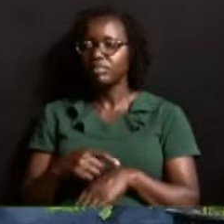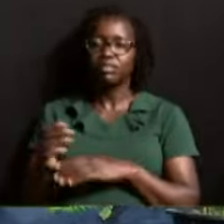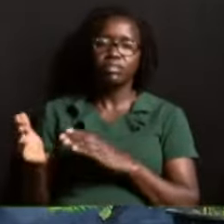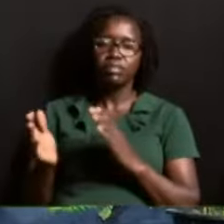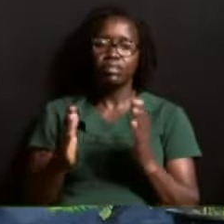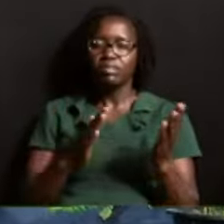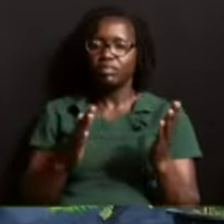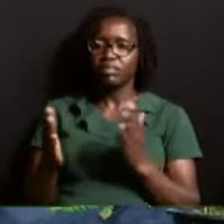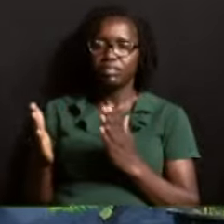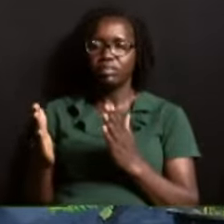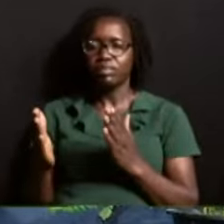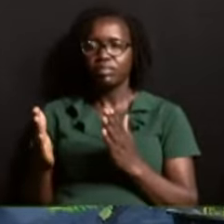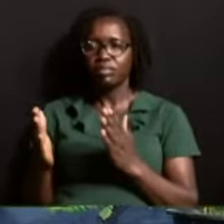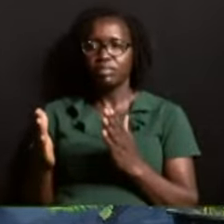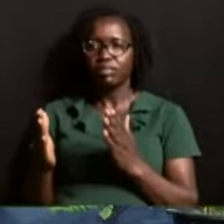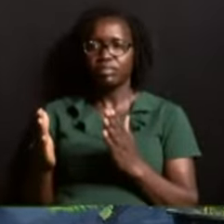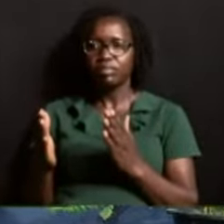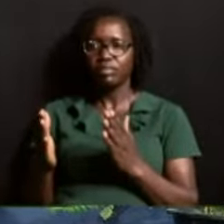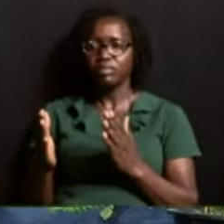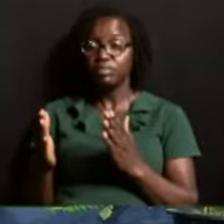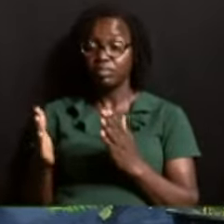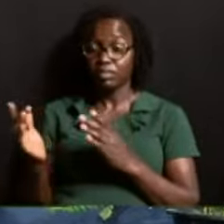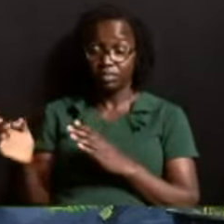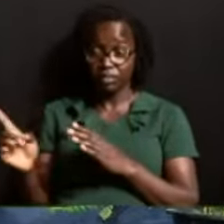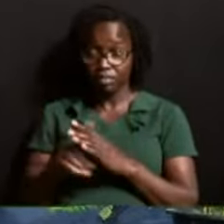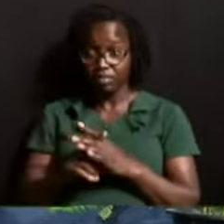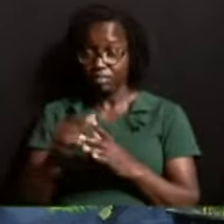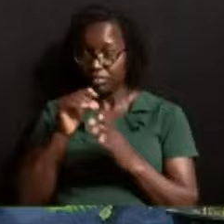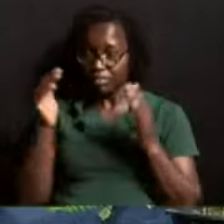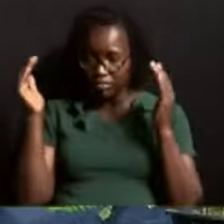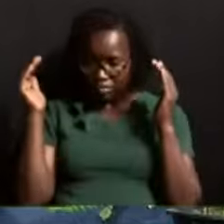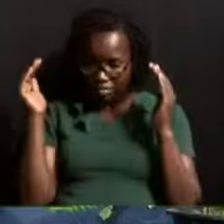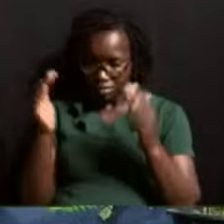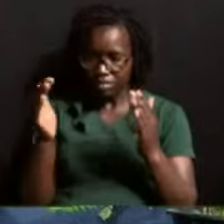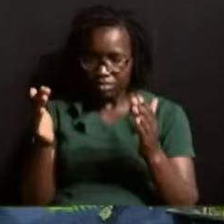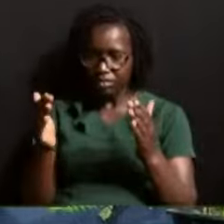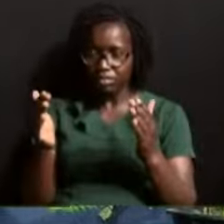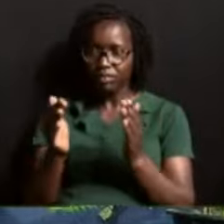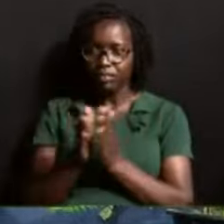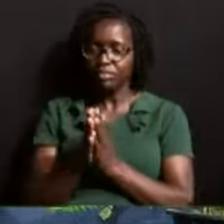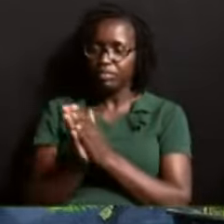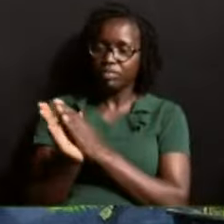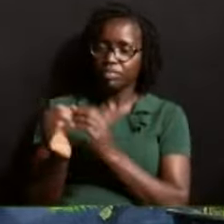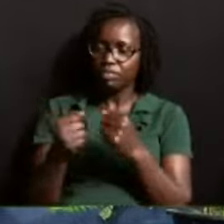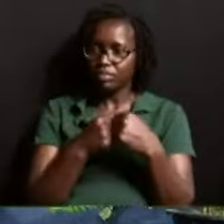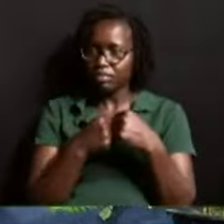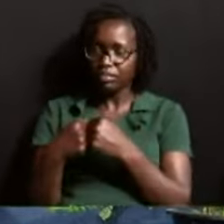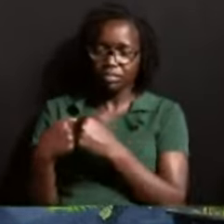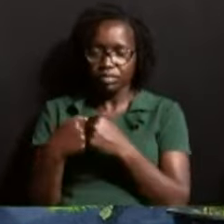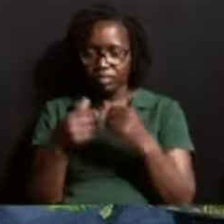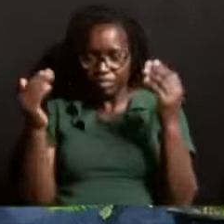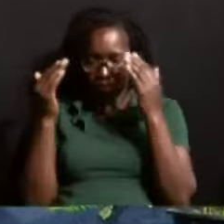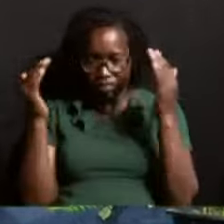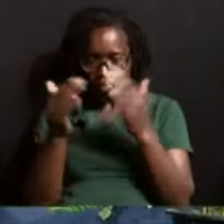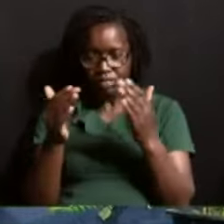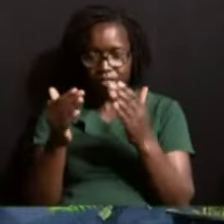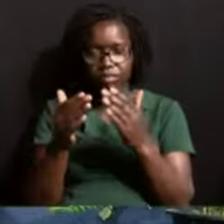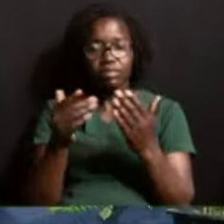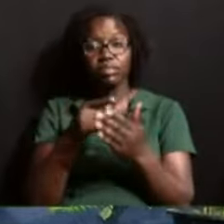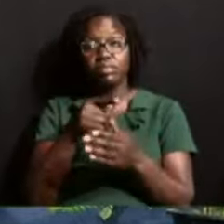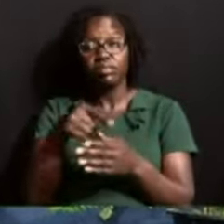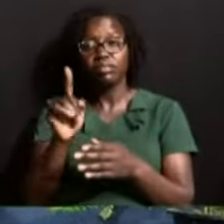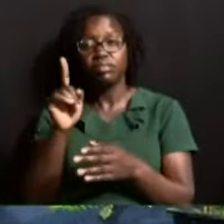occurs, don't focus your attention on the storm. Focus your attention